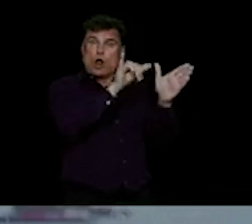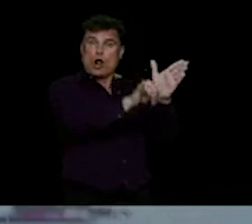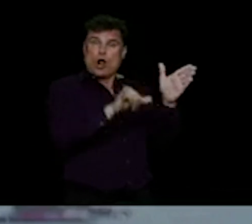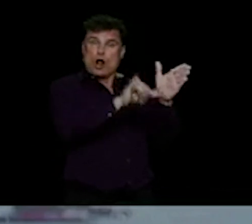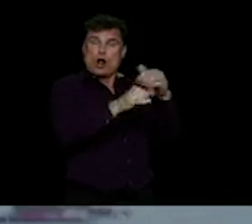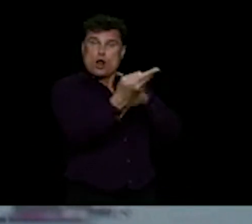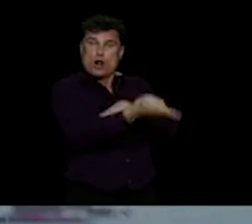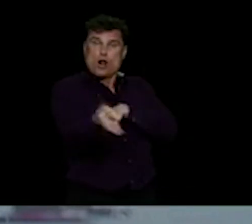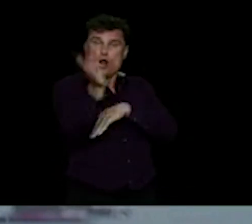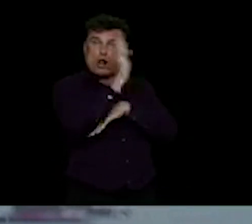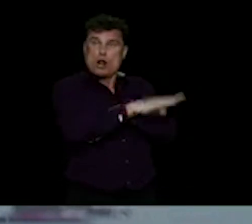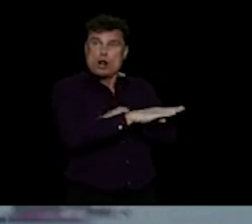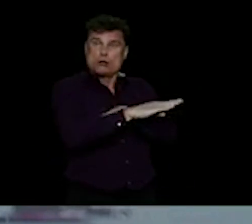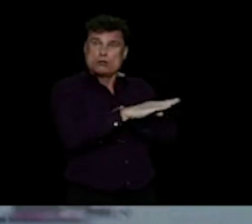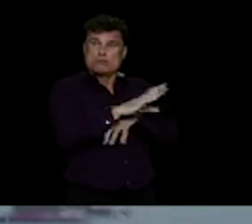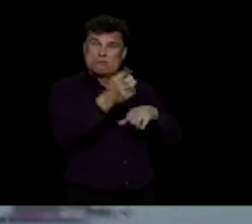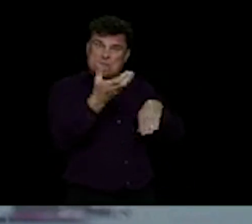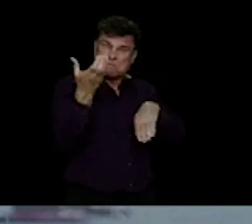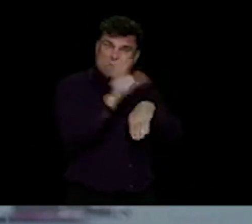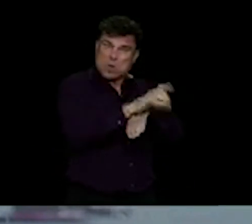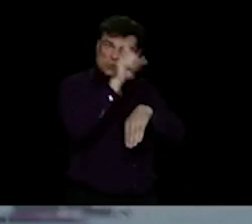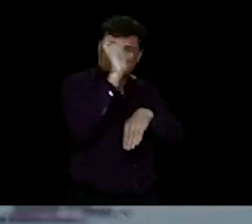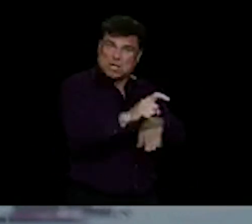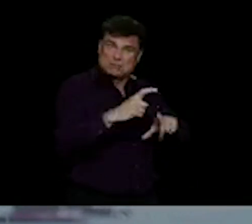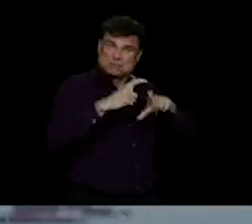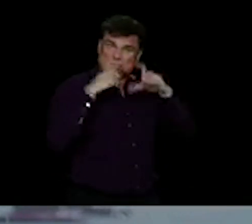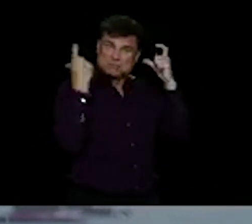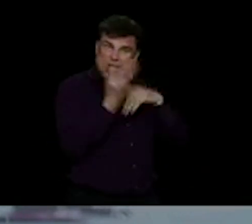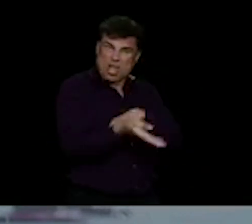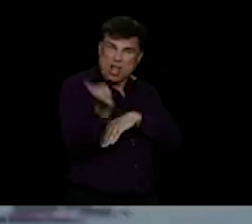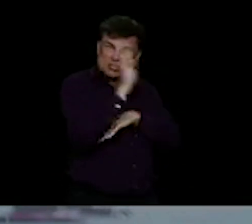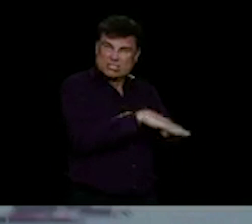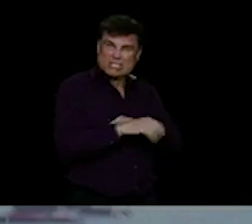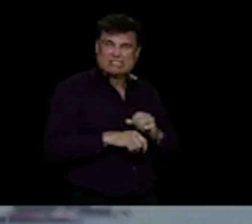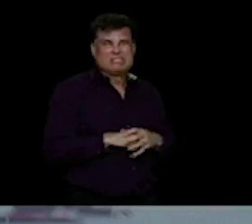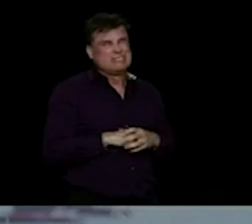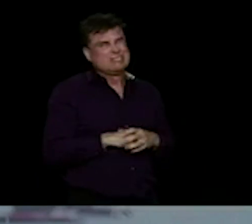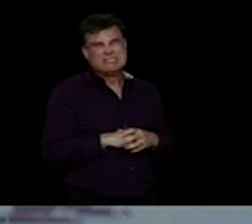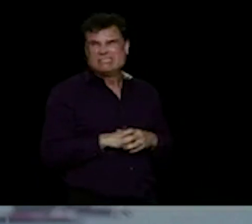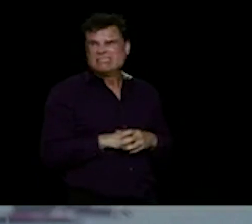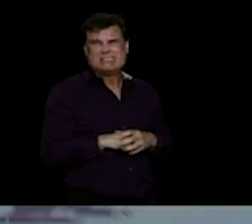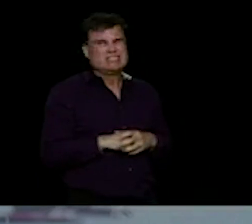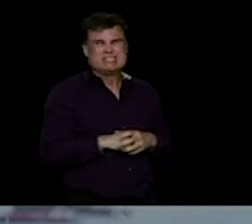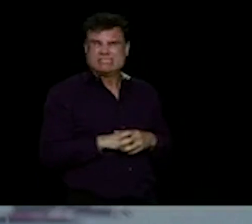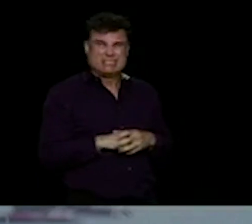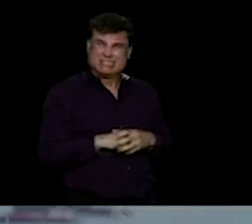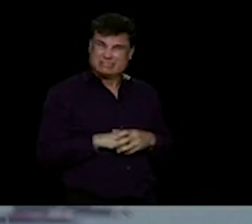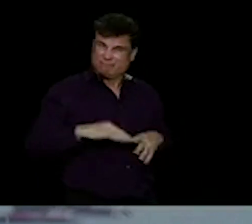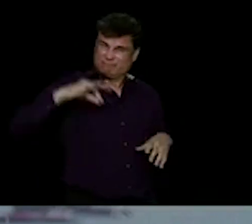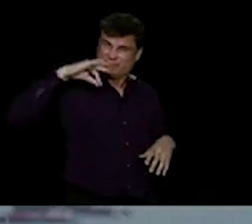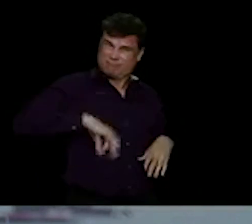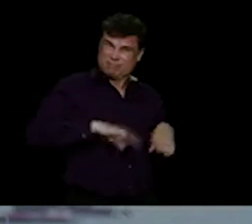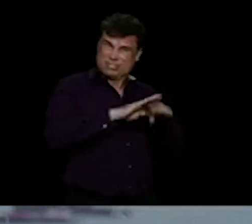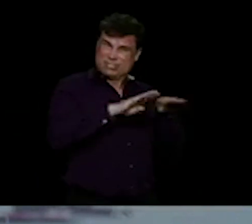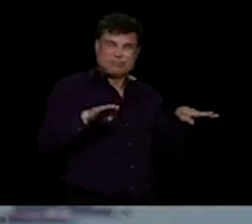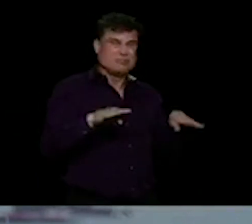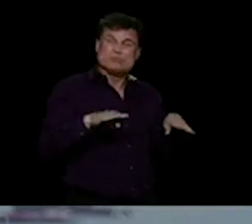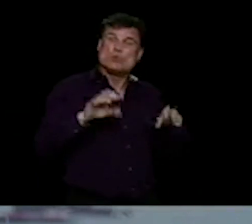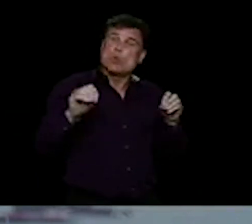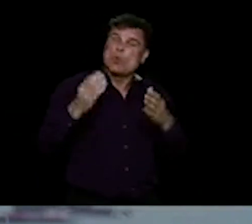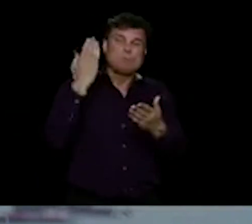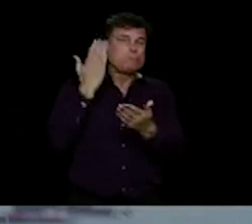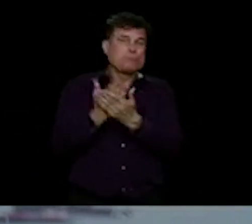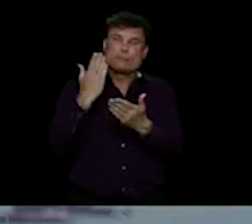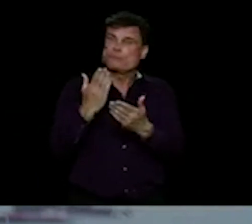younger children. But we do know that it's a layer where we can't maintain those distances with larger numbers of people. So it's a